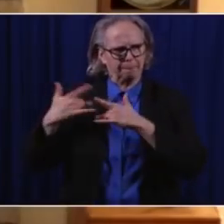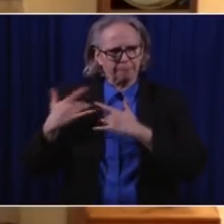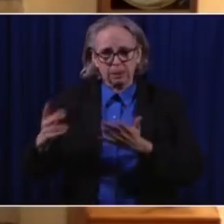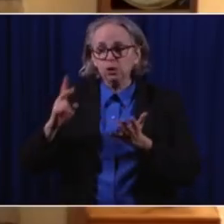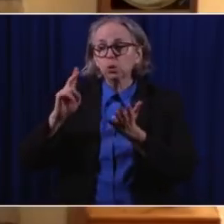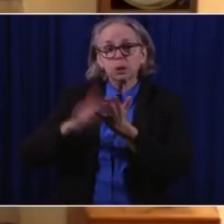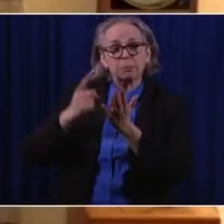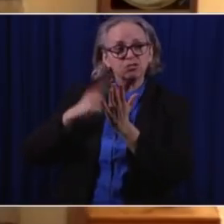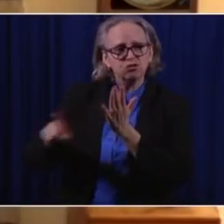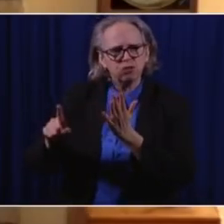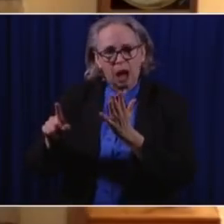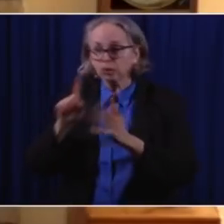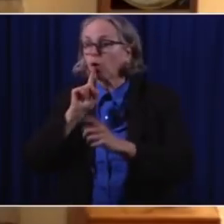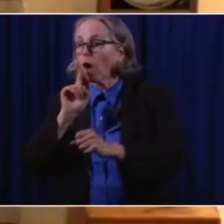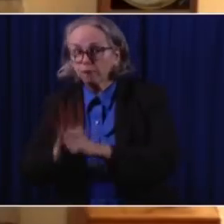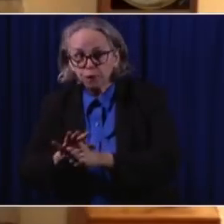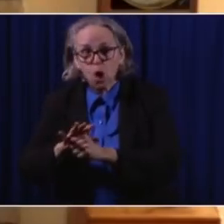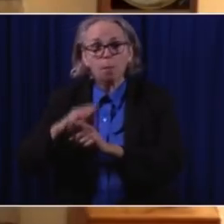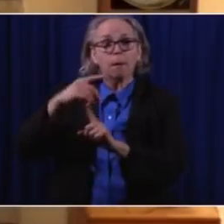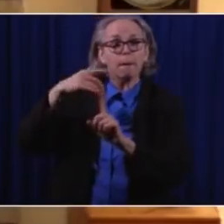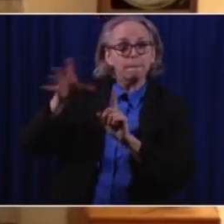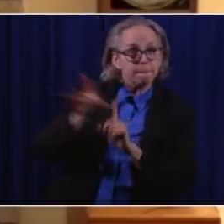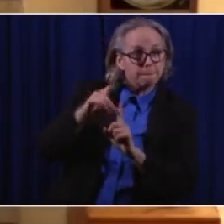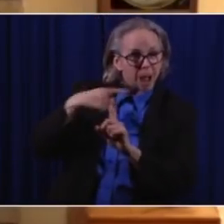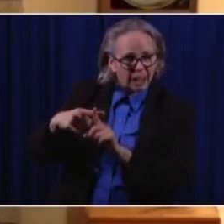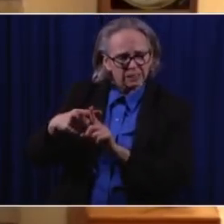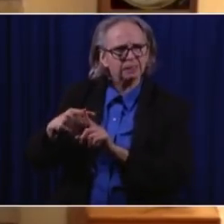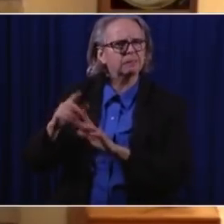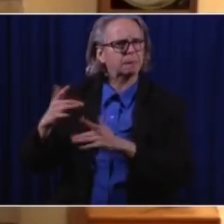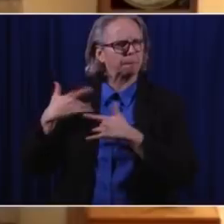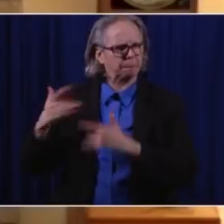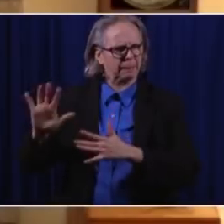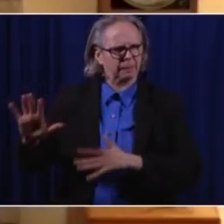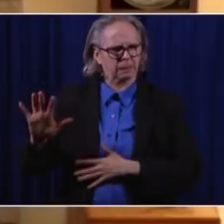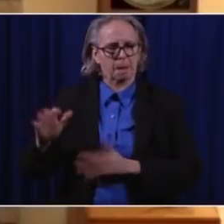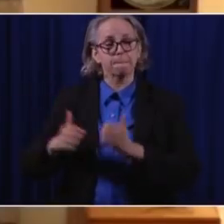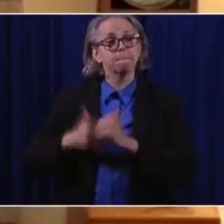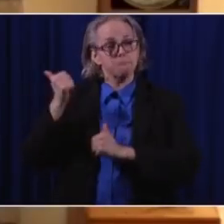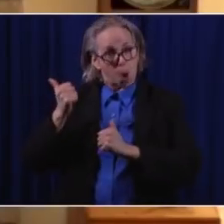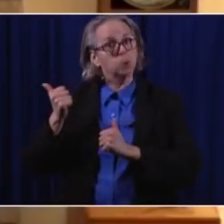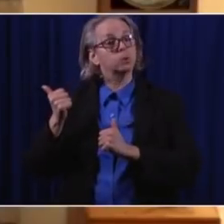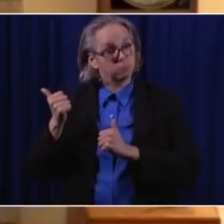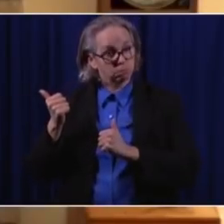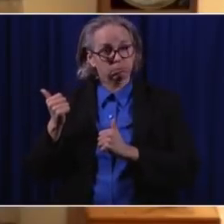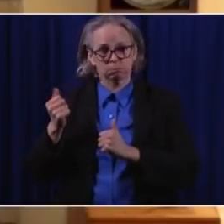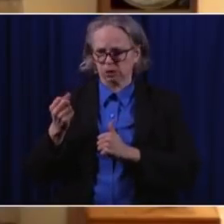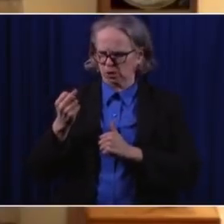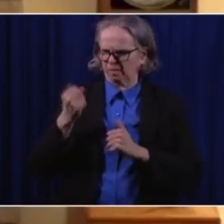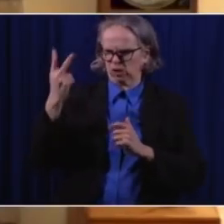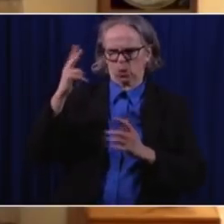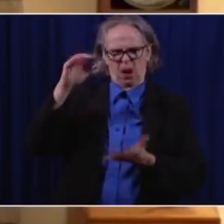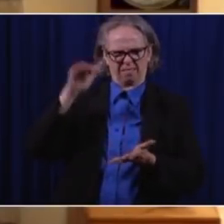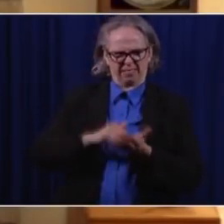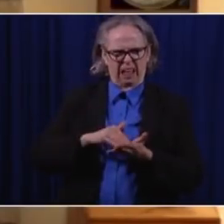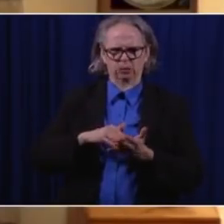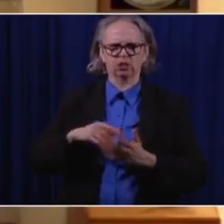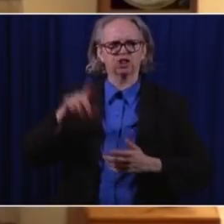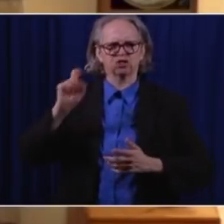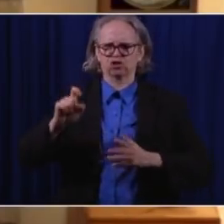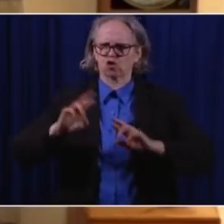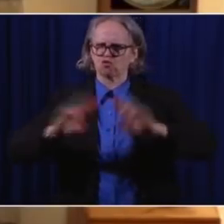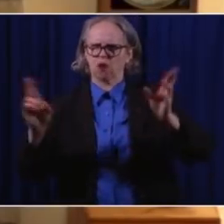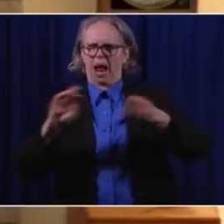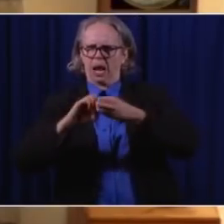they're confirmed. So most of at 12,000, we would expect most of that 12,000 to show up over